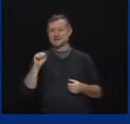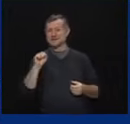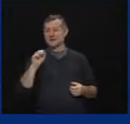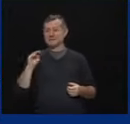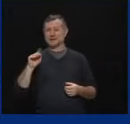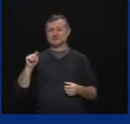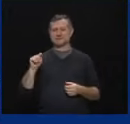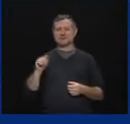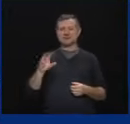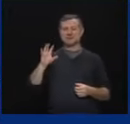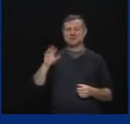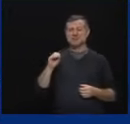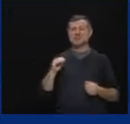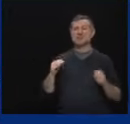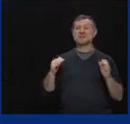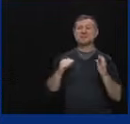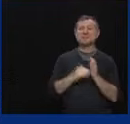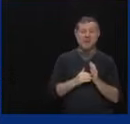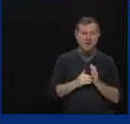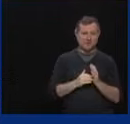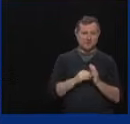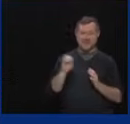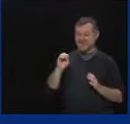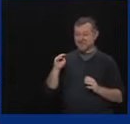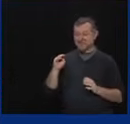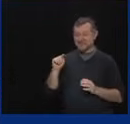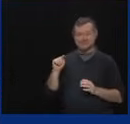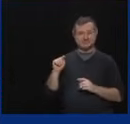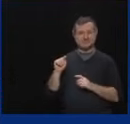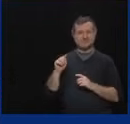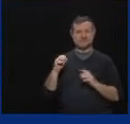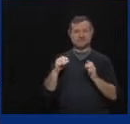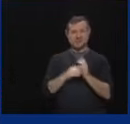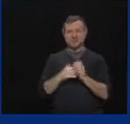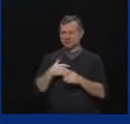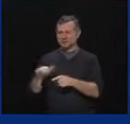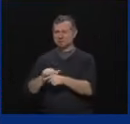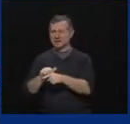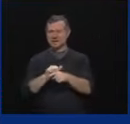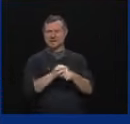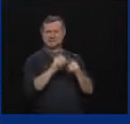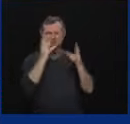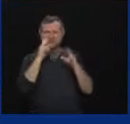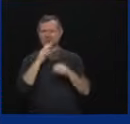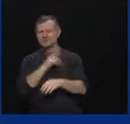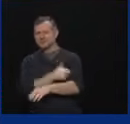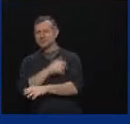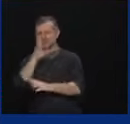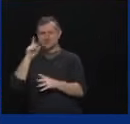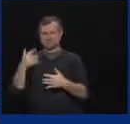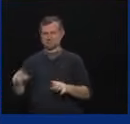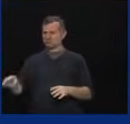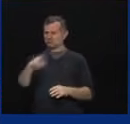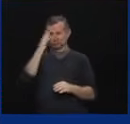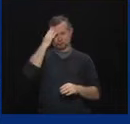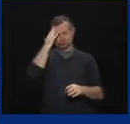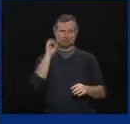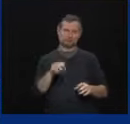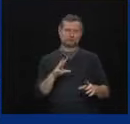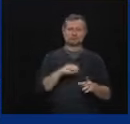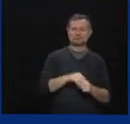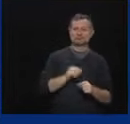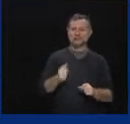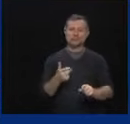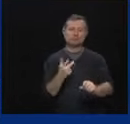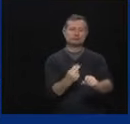people after very brief training who will be able to be part of this army. And I also spoke to representatives from Pfizer a few days